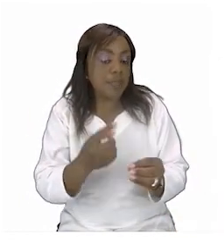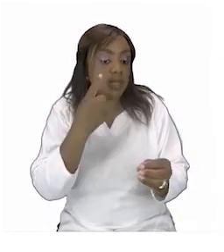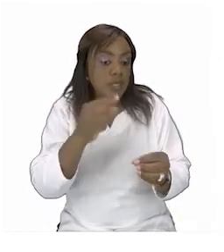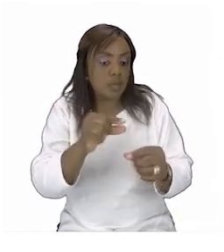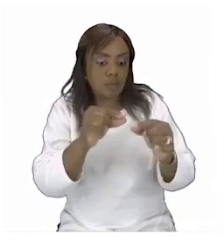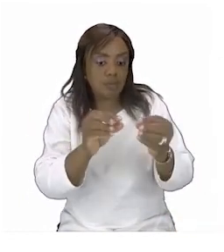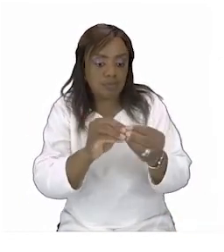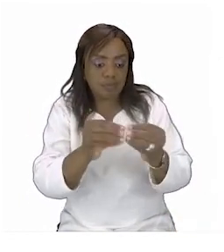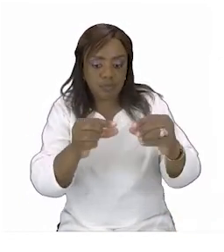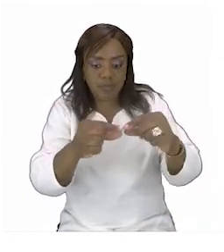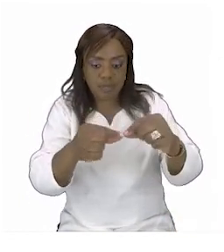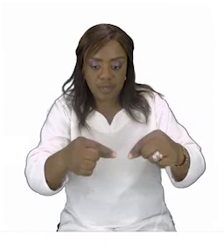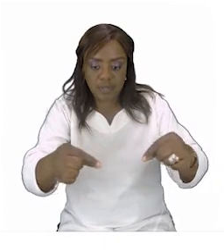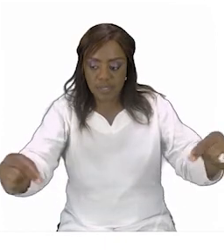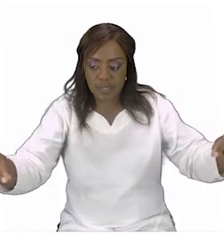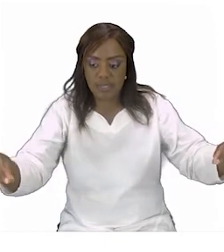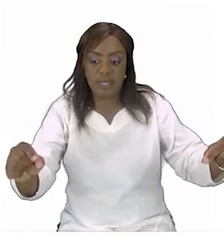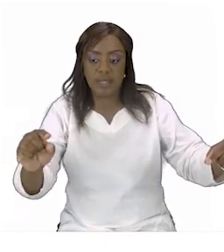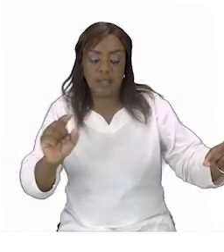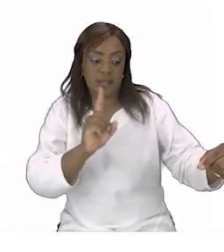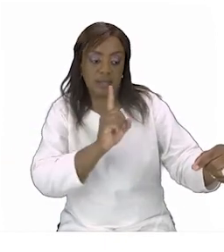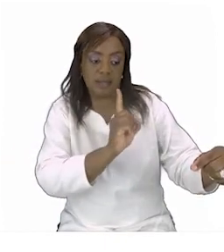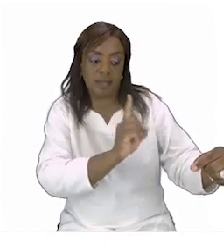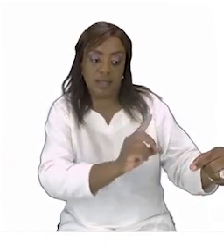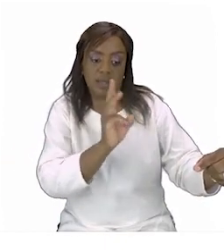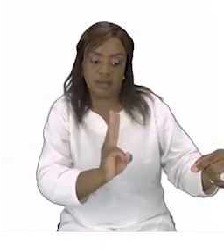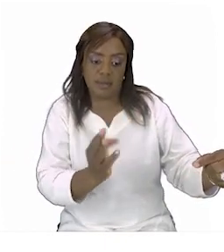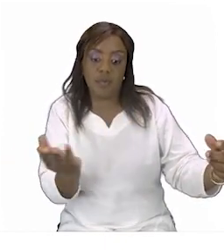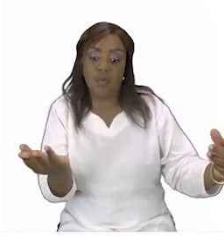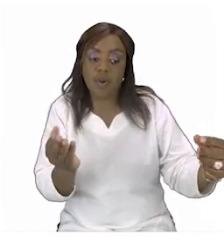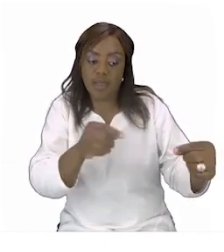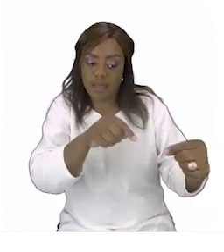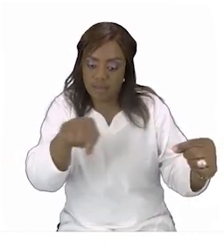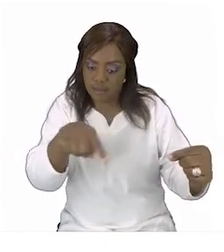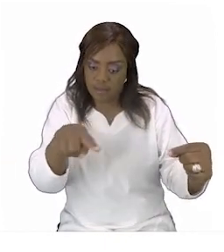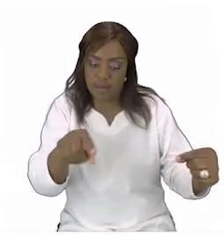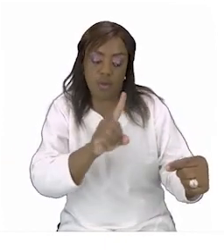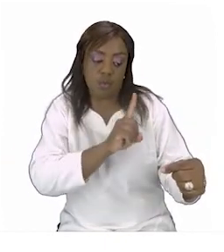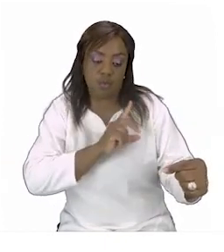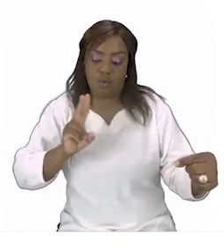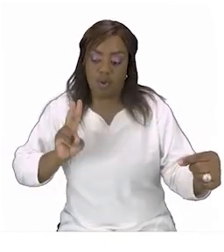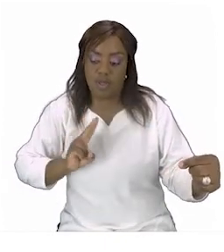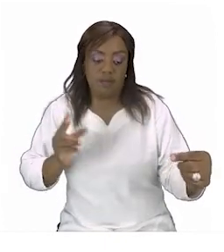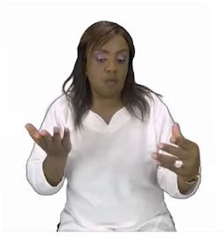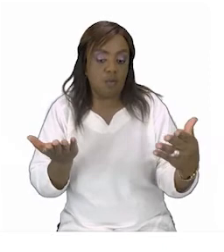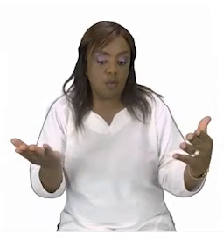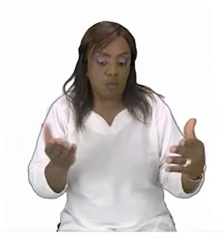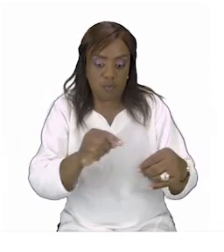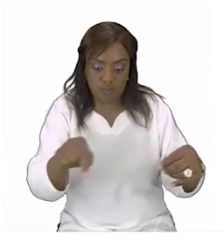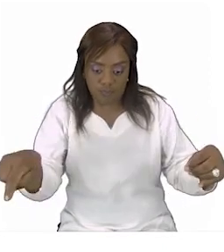the number 13 is, and then check where the number 12 is.